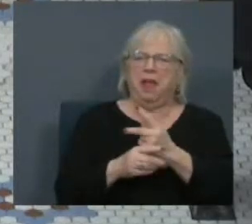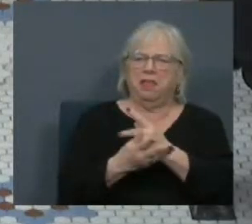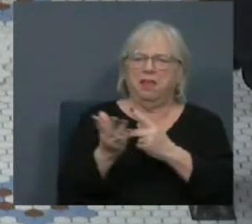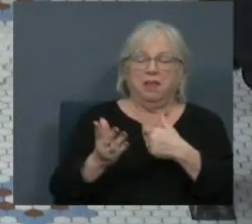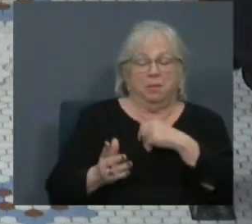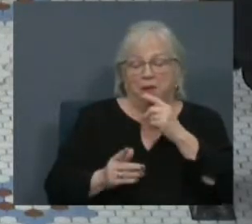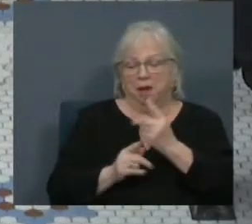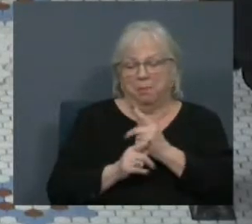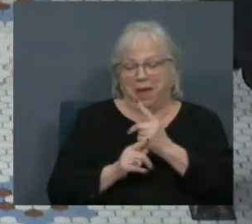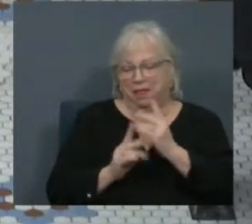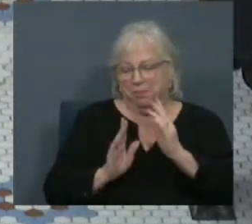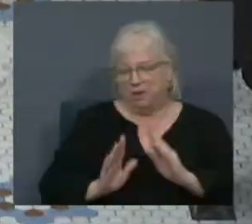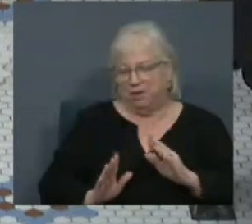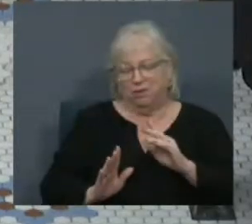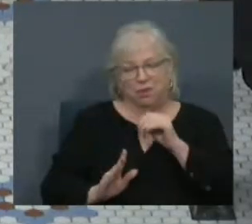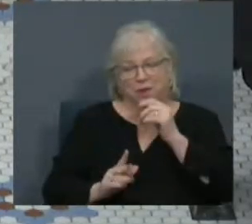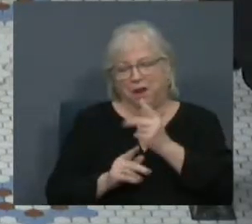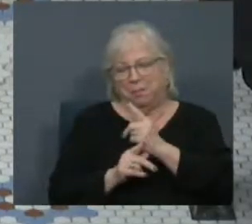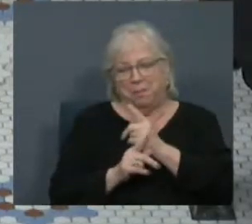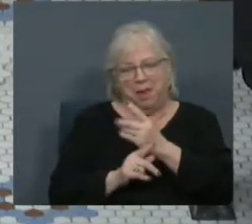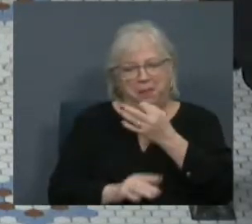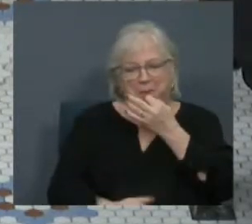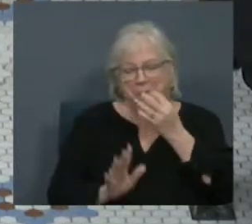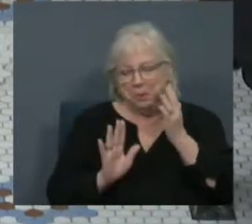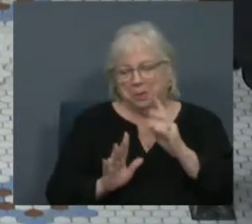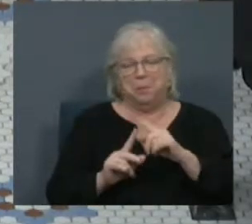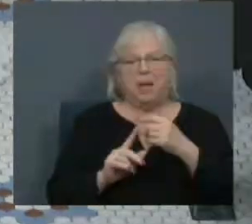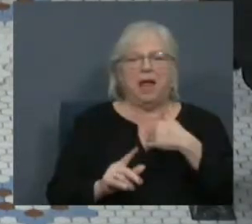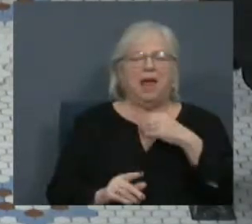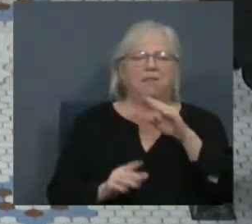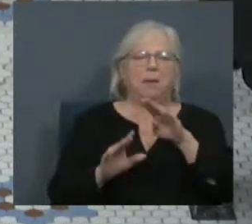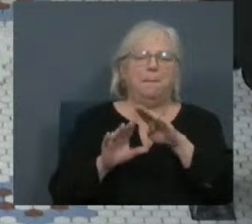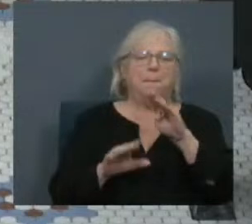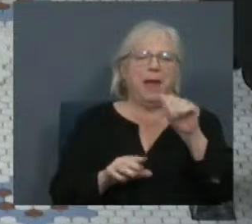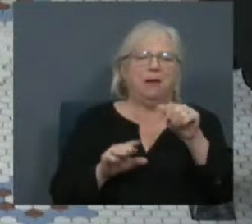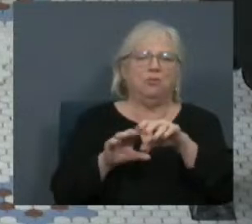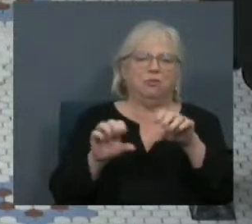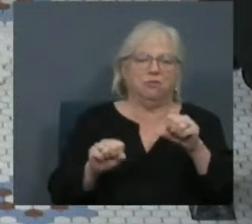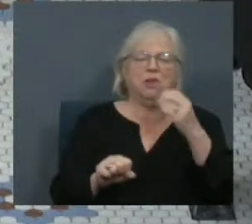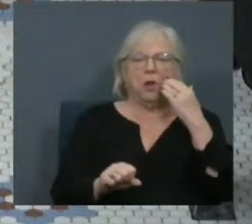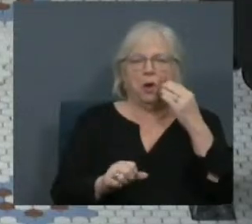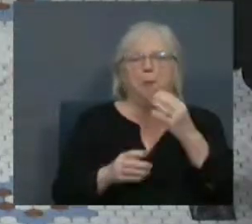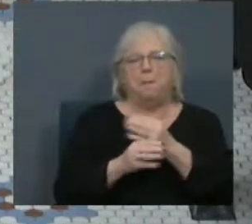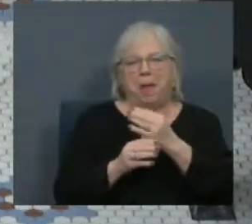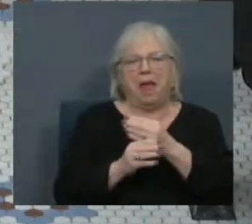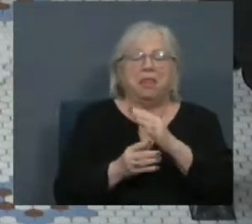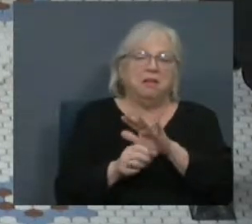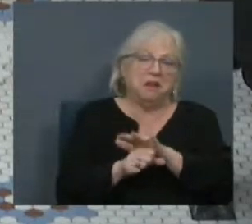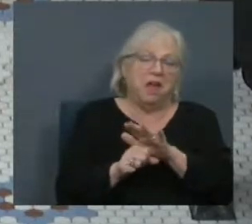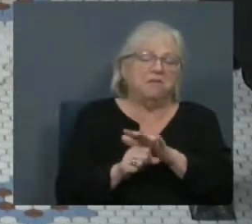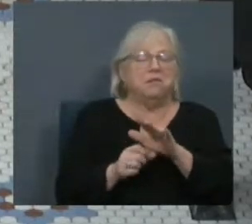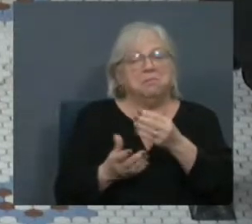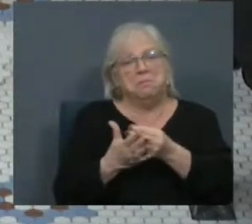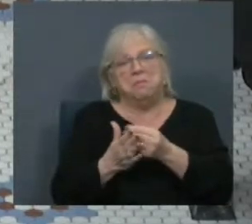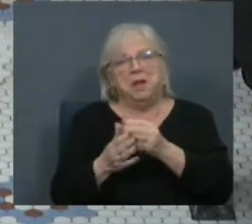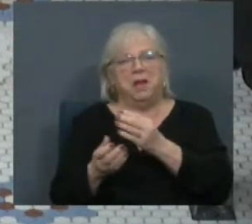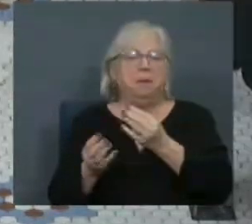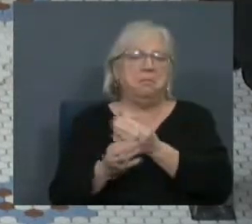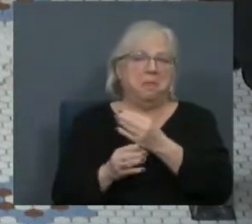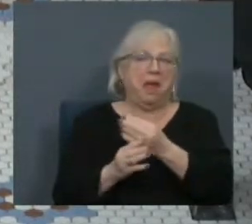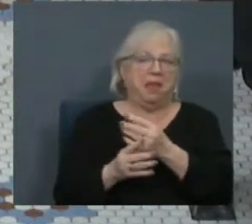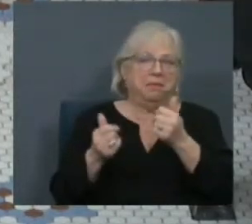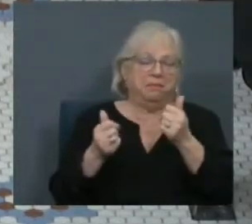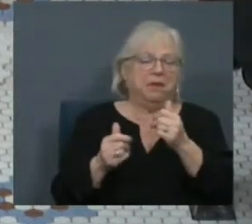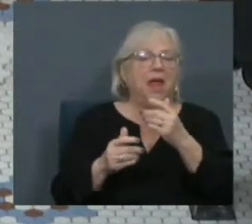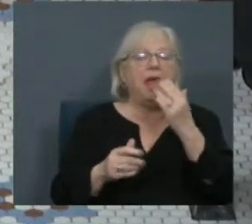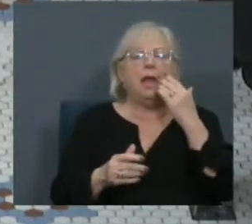not a mathematician or a math master's, but I have a bachelor's, so I know math well enough. I definitely know money math, and I know